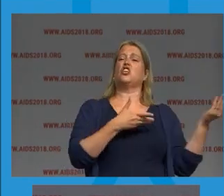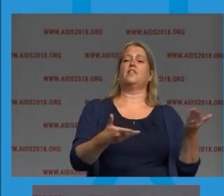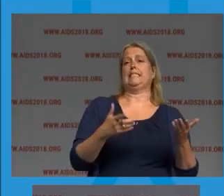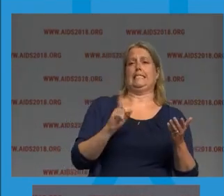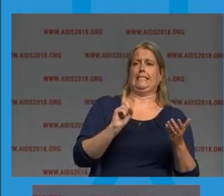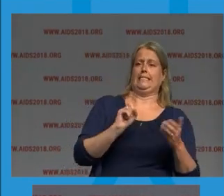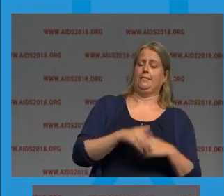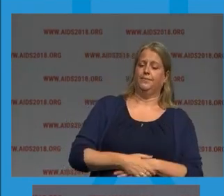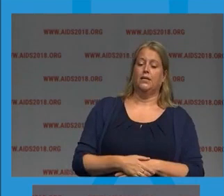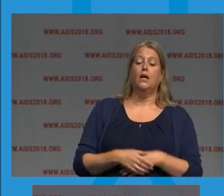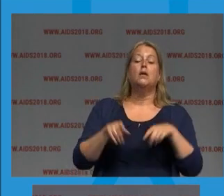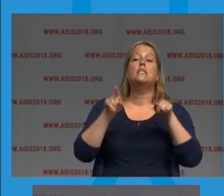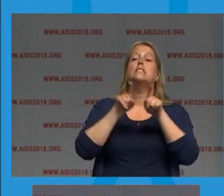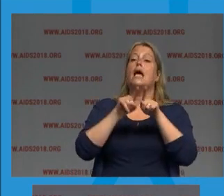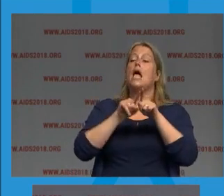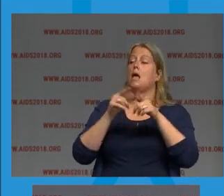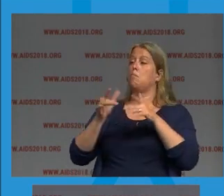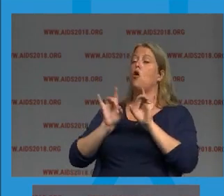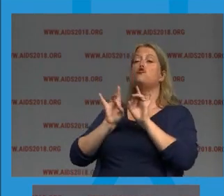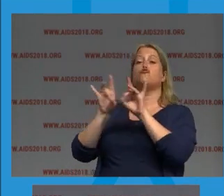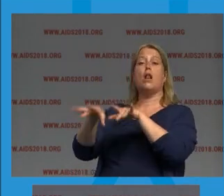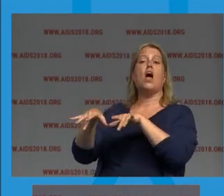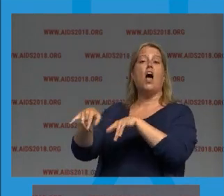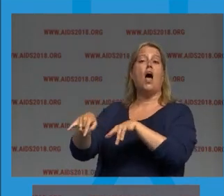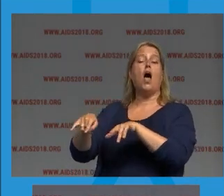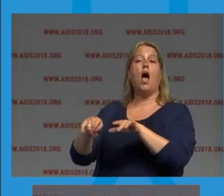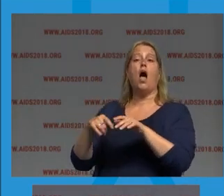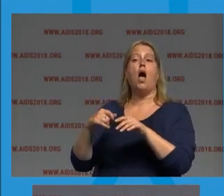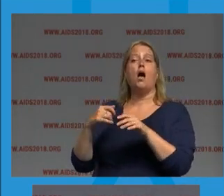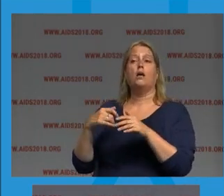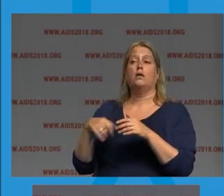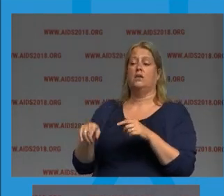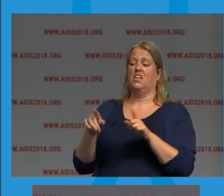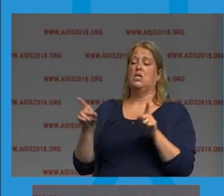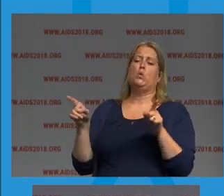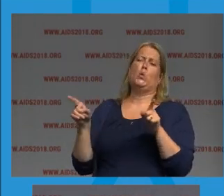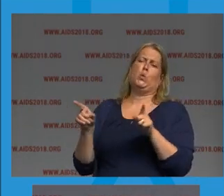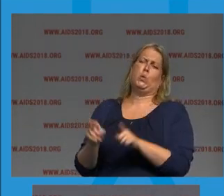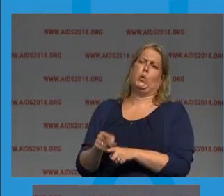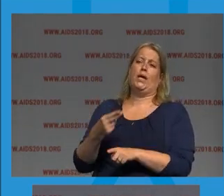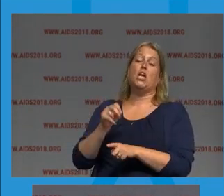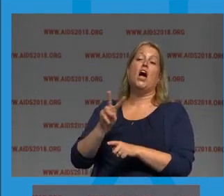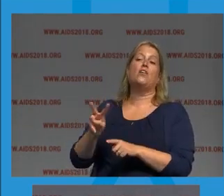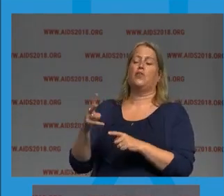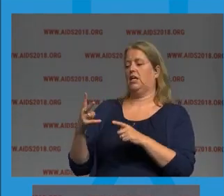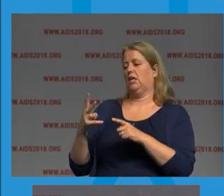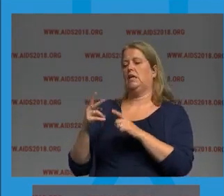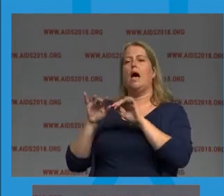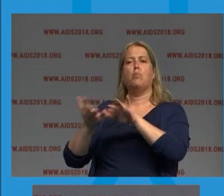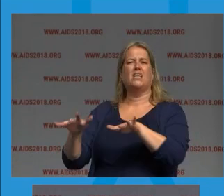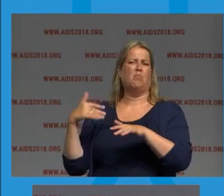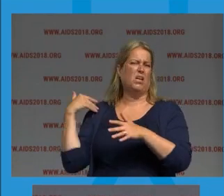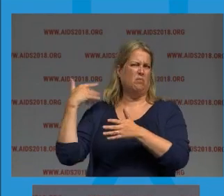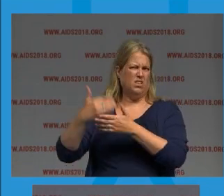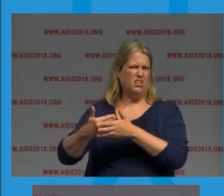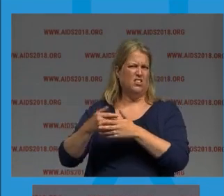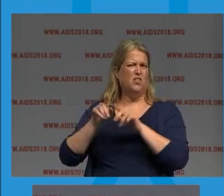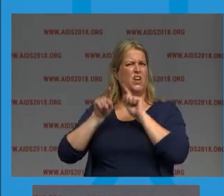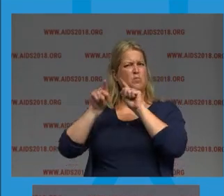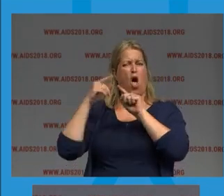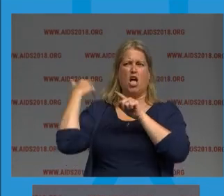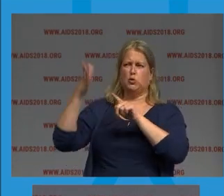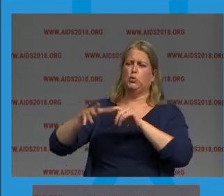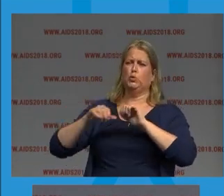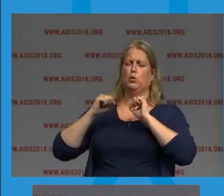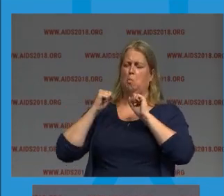Same dynamic is happening in Australia, in a place that has really had a very limited HIV epidemic. Given a progressive response, there have been, Ward